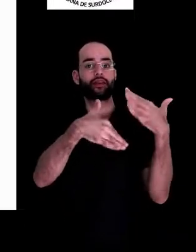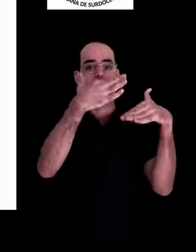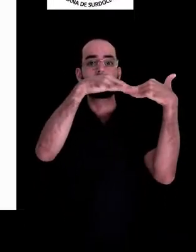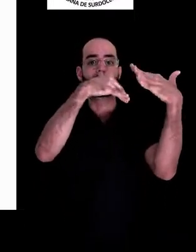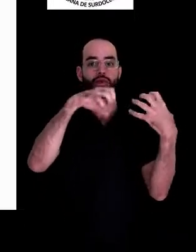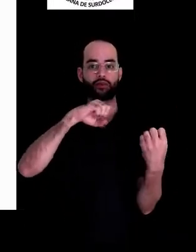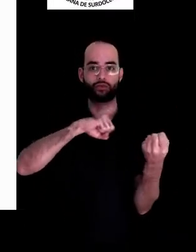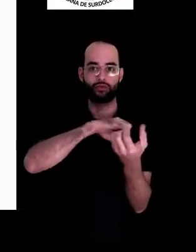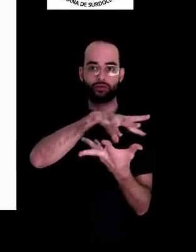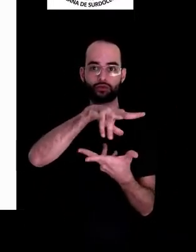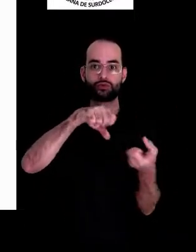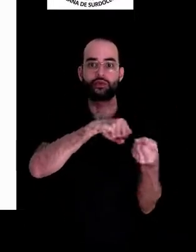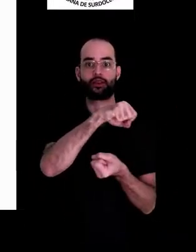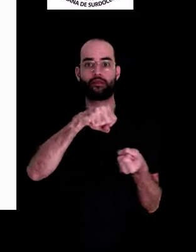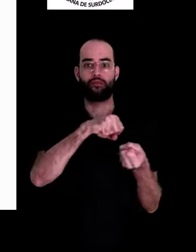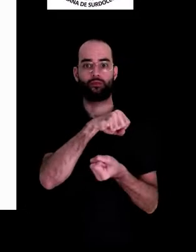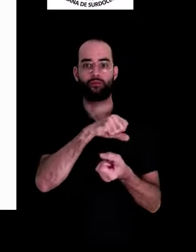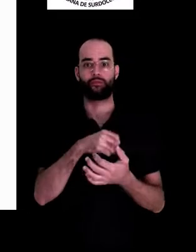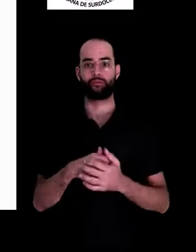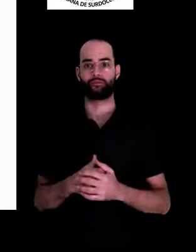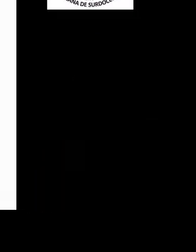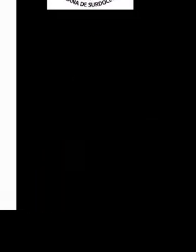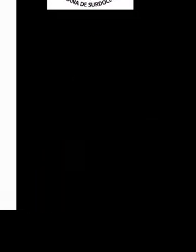SDGs, and in black,